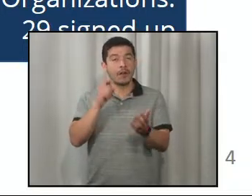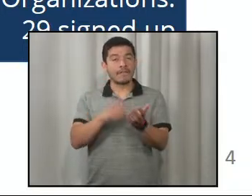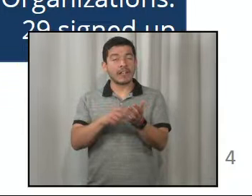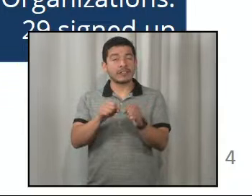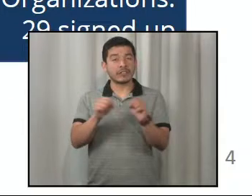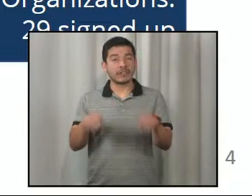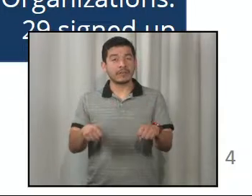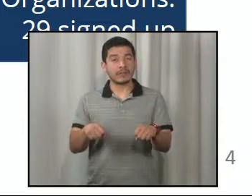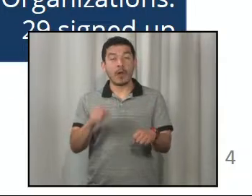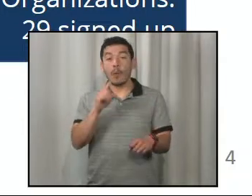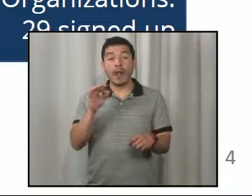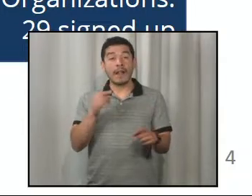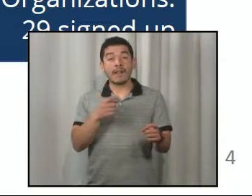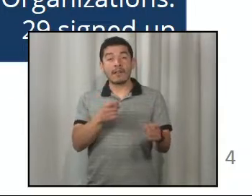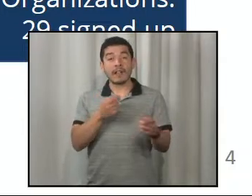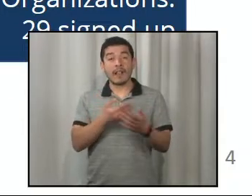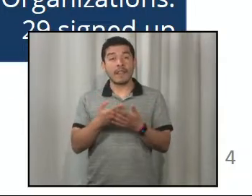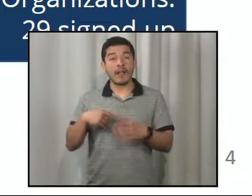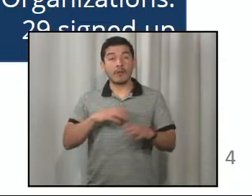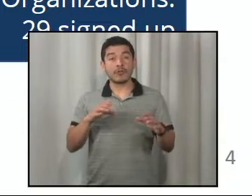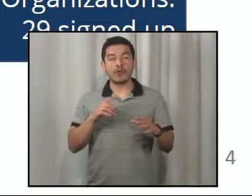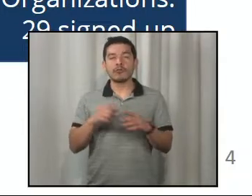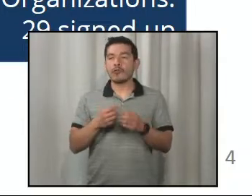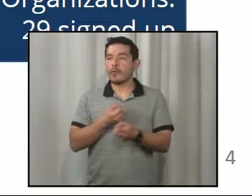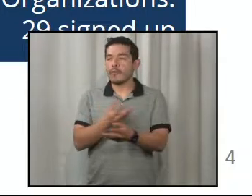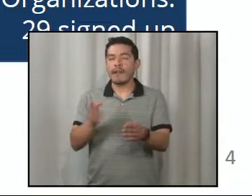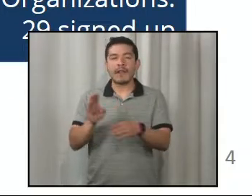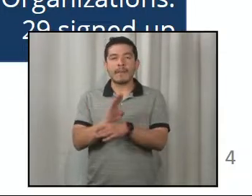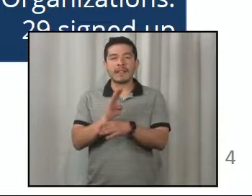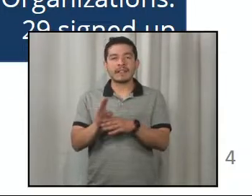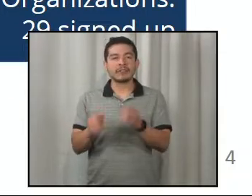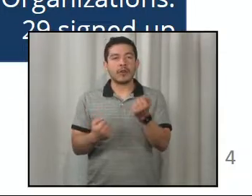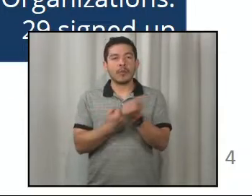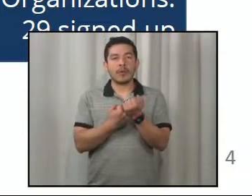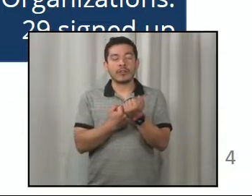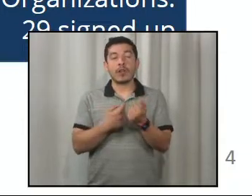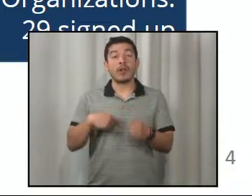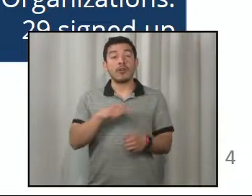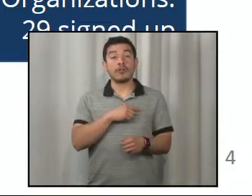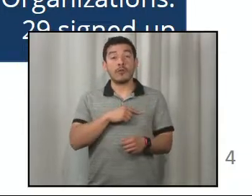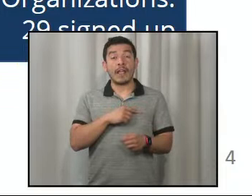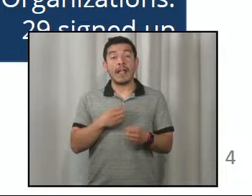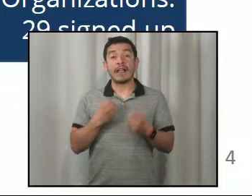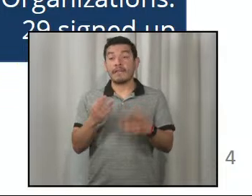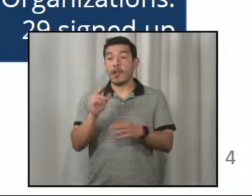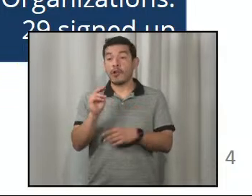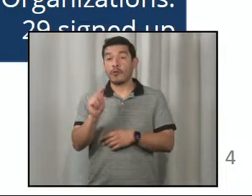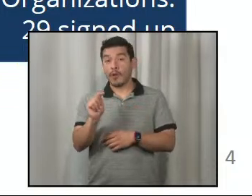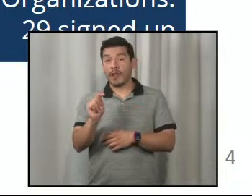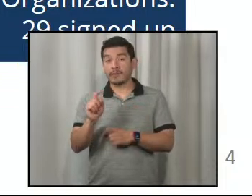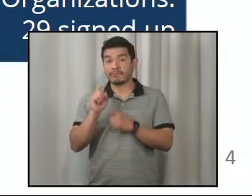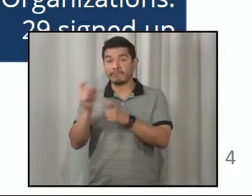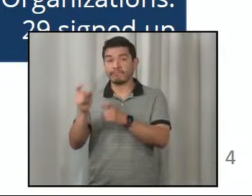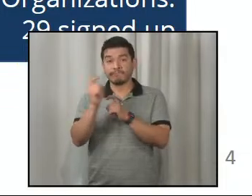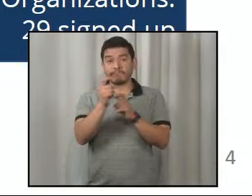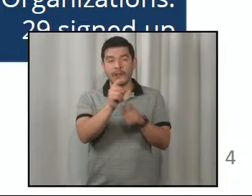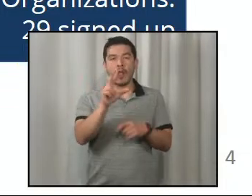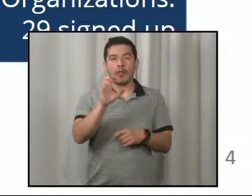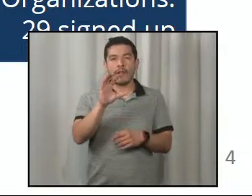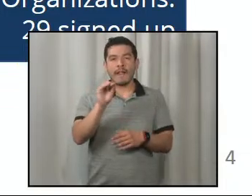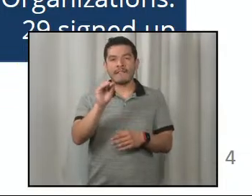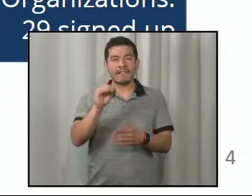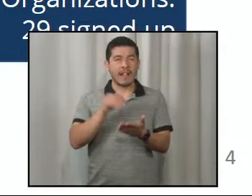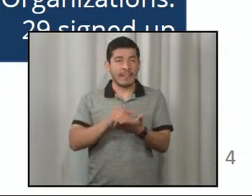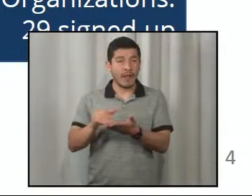immediate efforts, too, was to provide business support. So we announced grants of $350,000 out to businesses. And so those